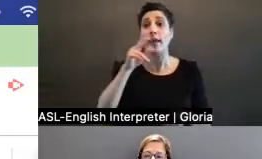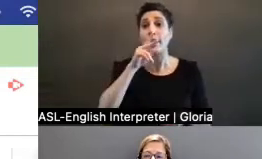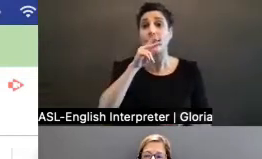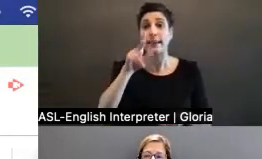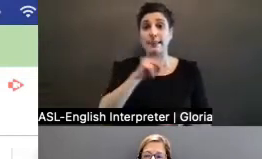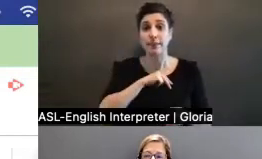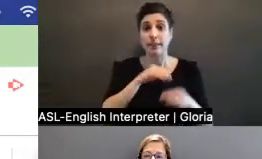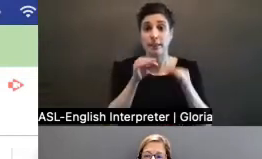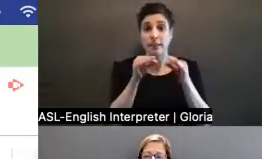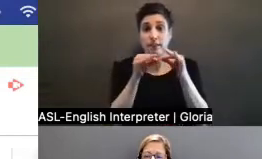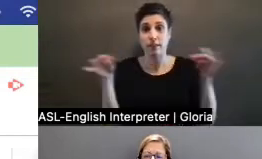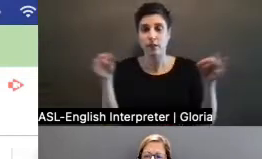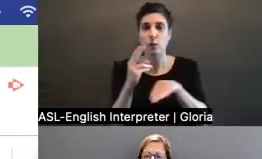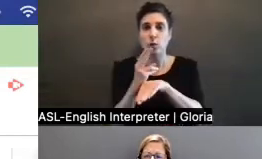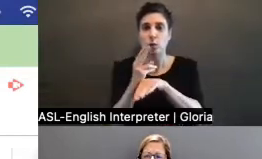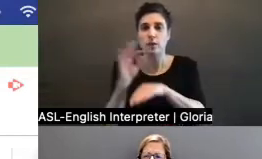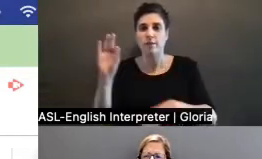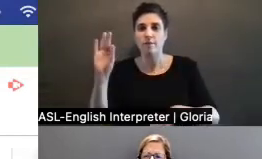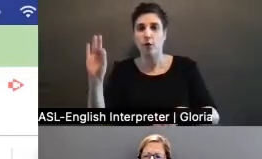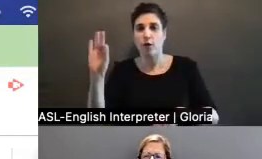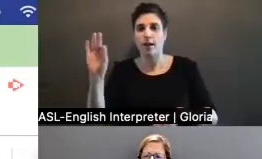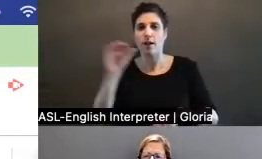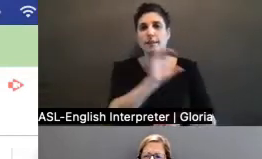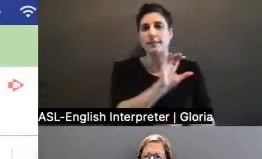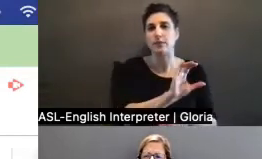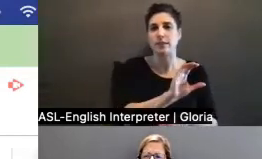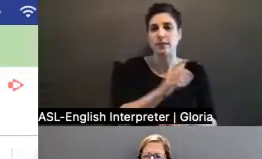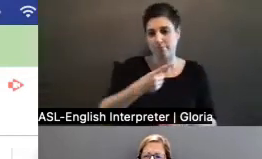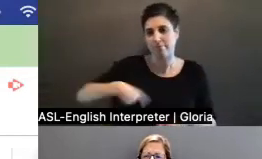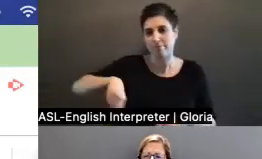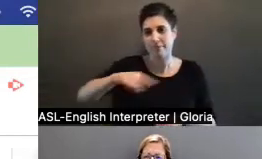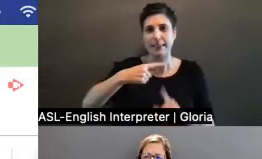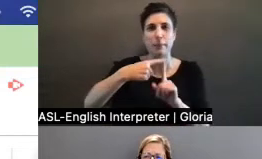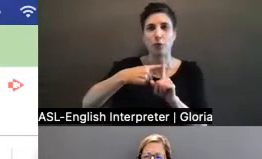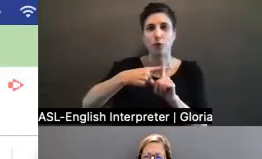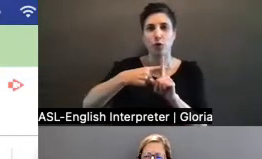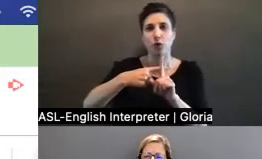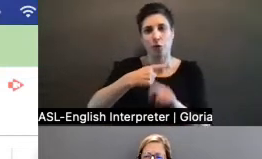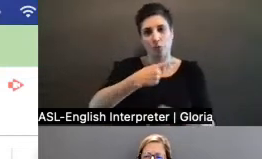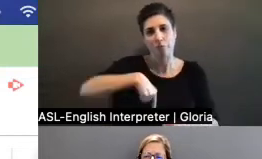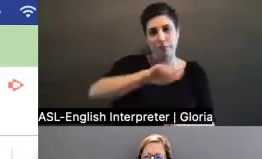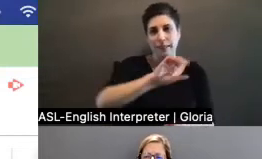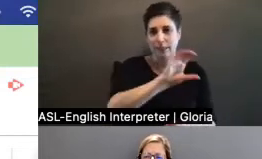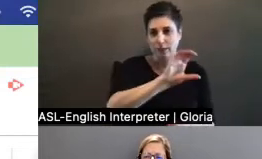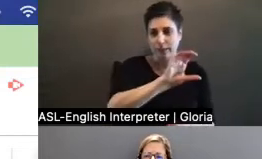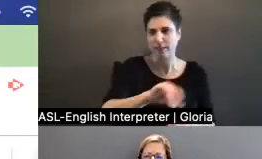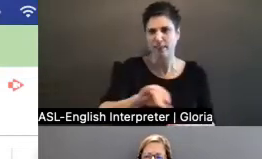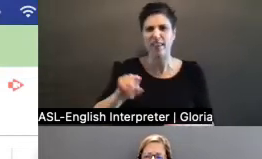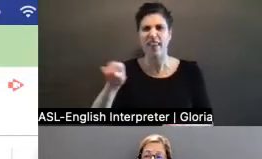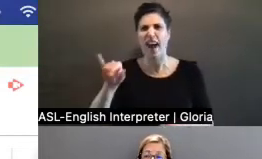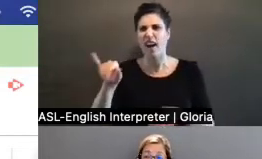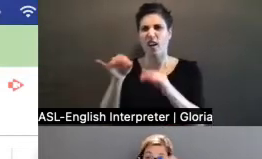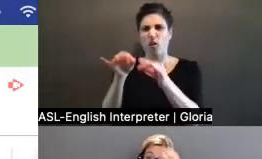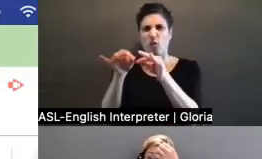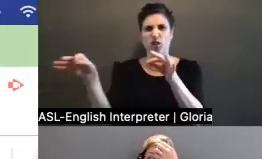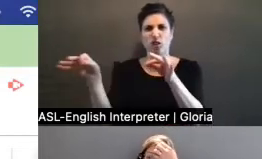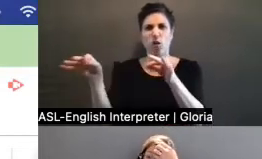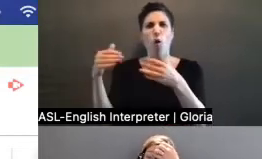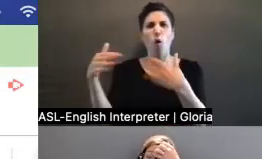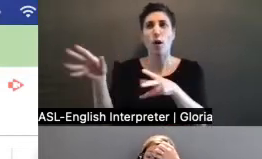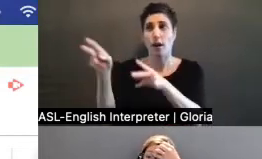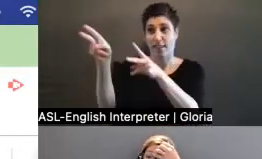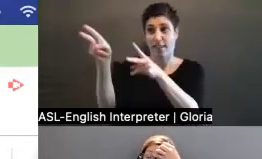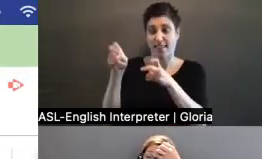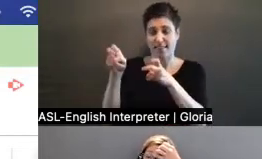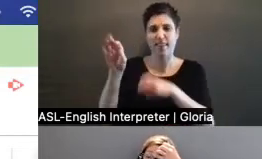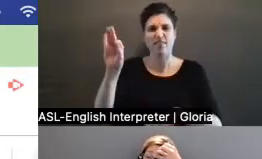and change the temperature there in the question, and you still repurpose the entire template that she had for your own class or group.